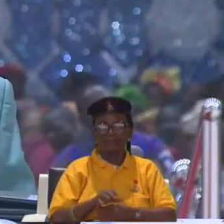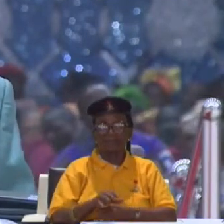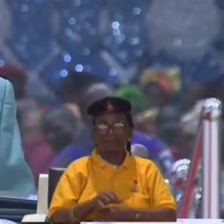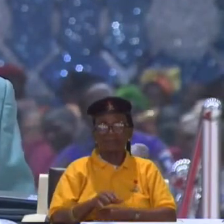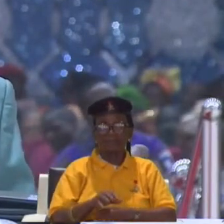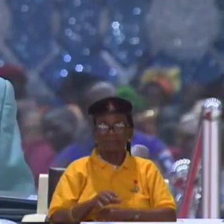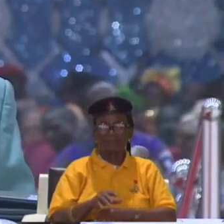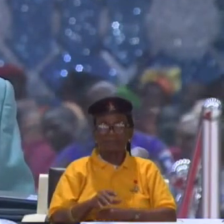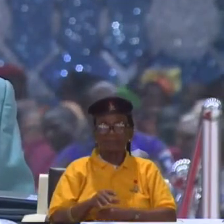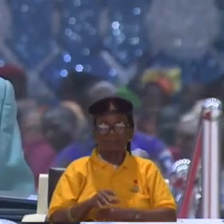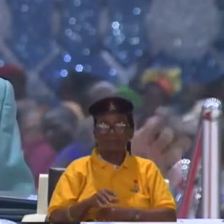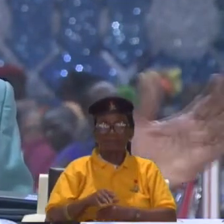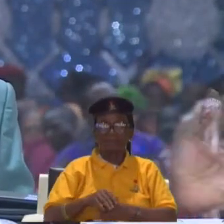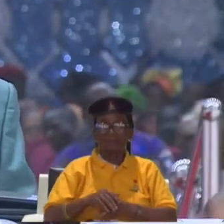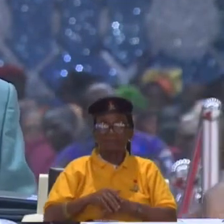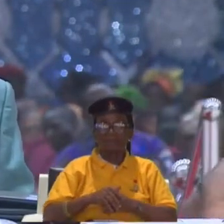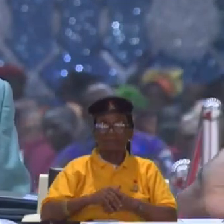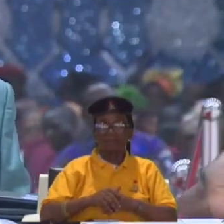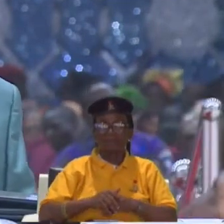give